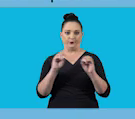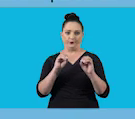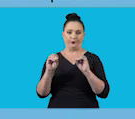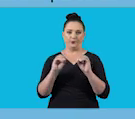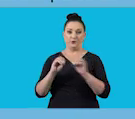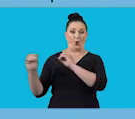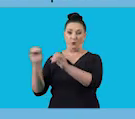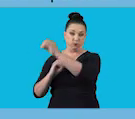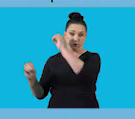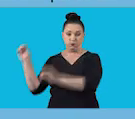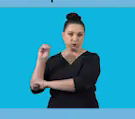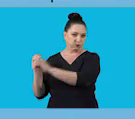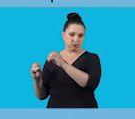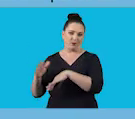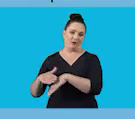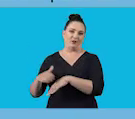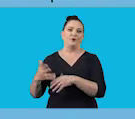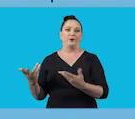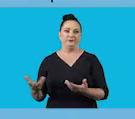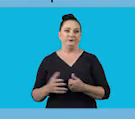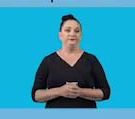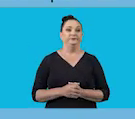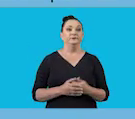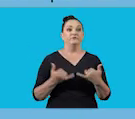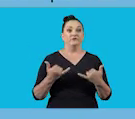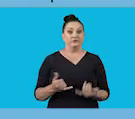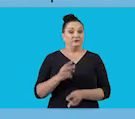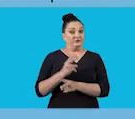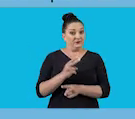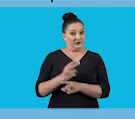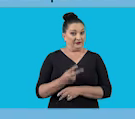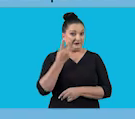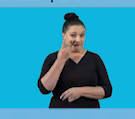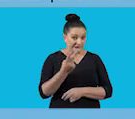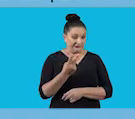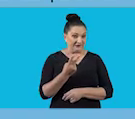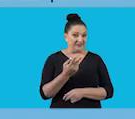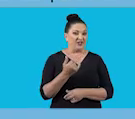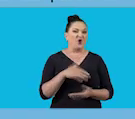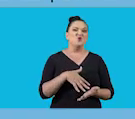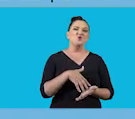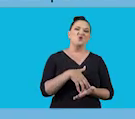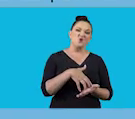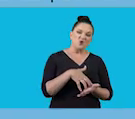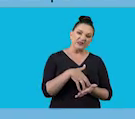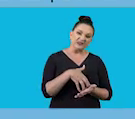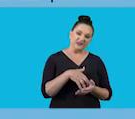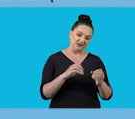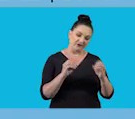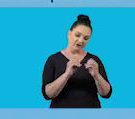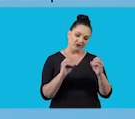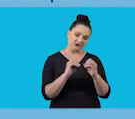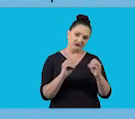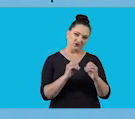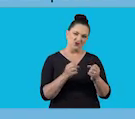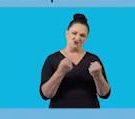increasing of the particles. The next question, again, arranging these states of matter from the weakest force between the particles